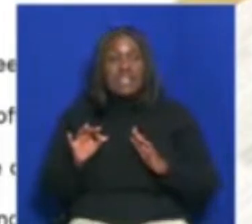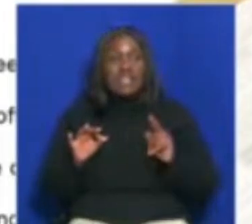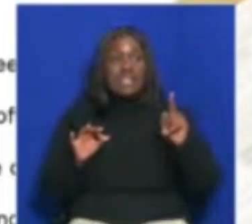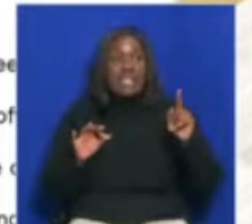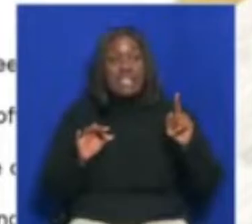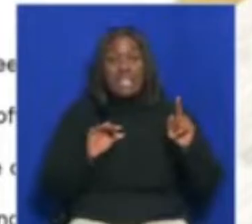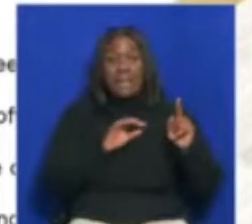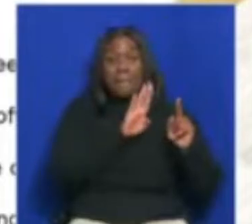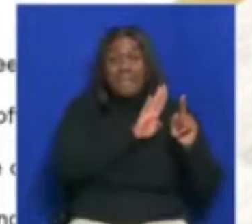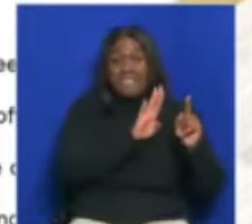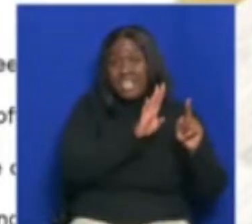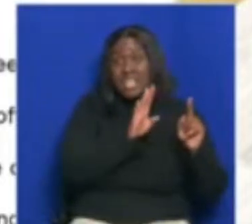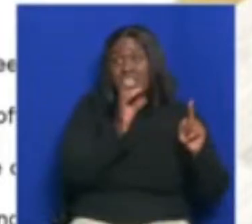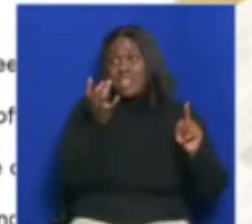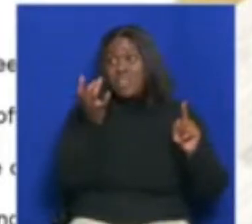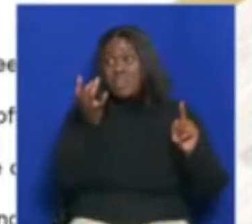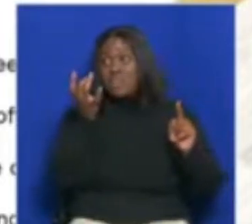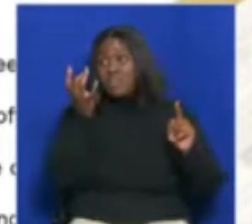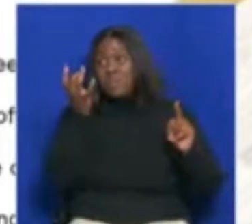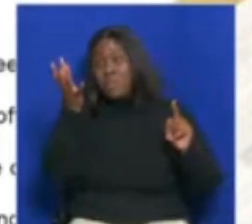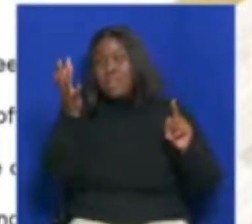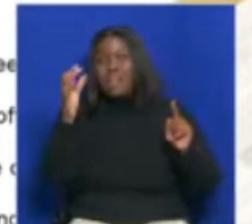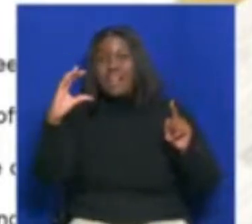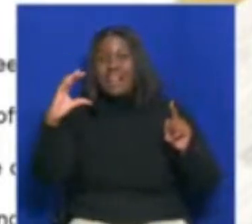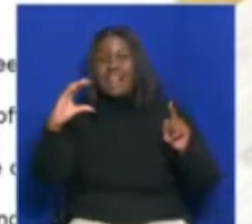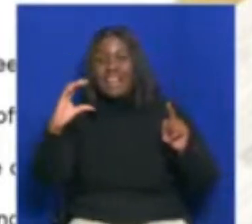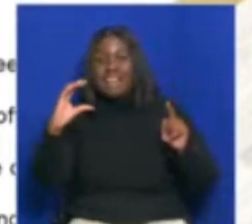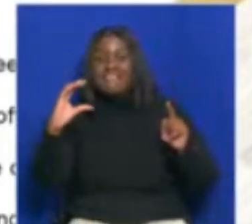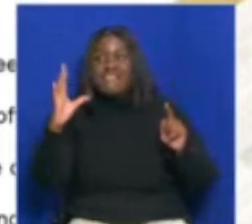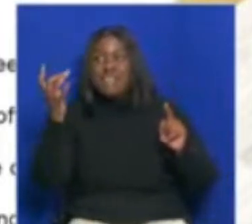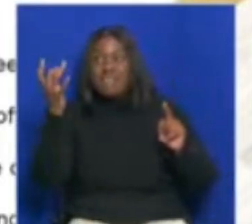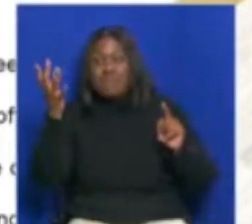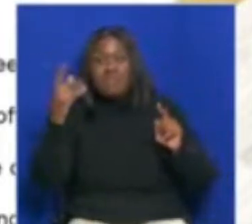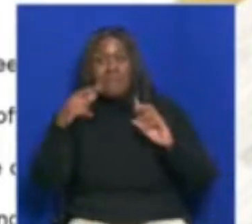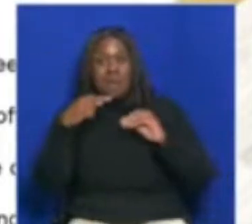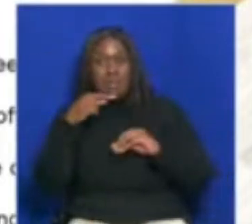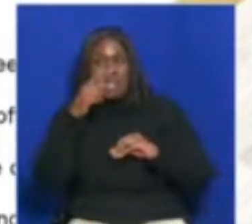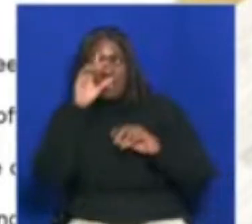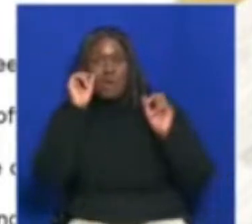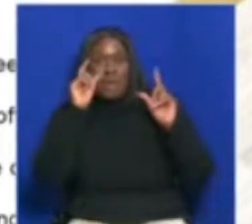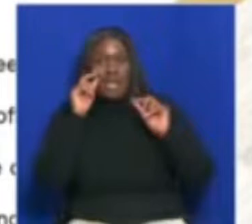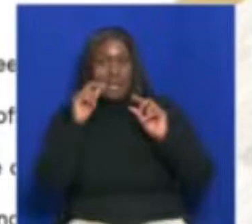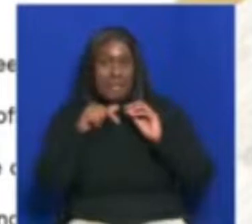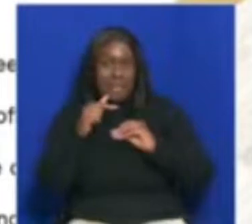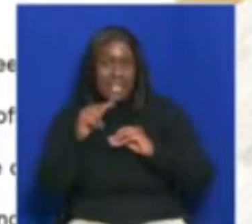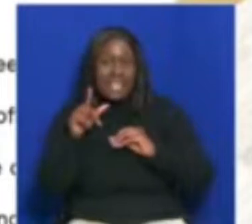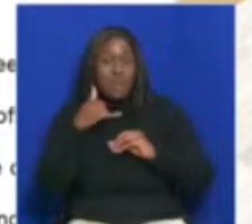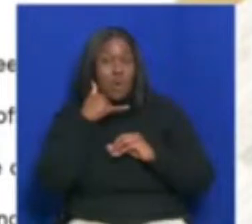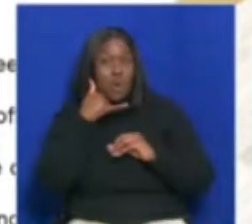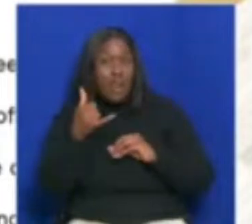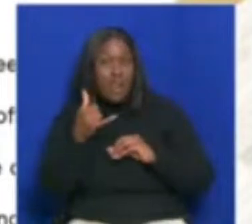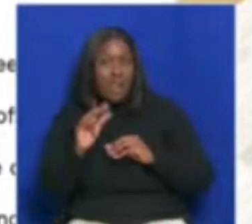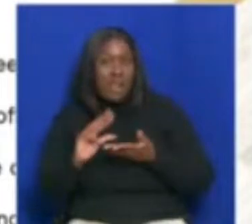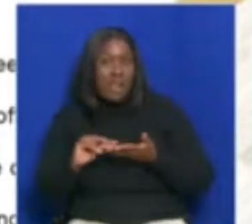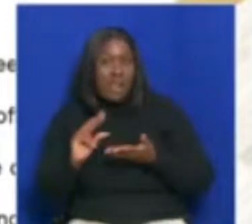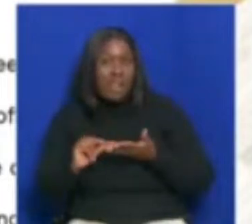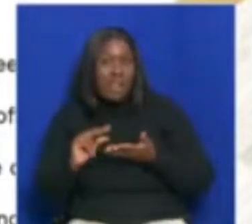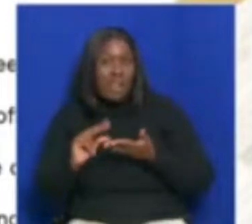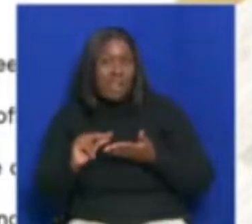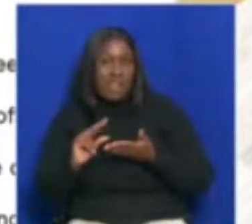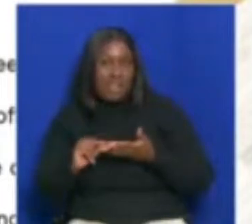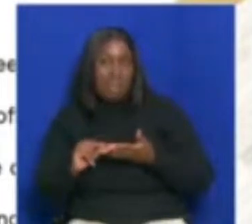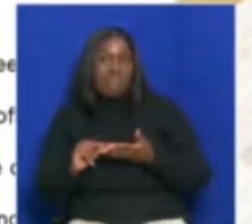recording of this call has been retained, and a transcript of the call is contained in the bundle, as appears from the transcript.